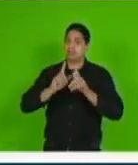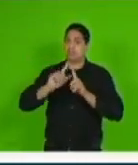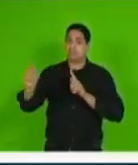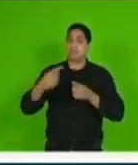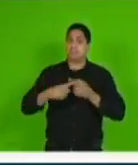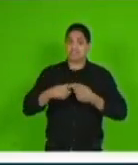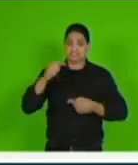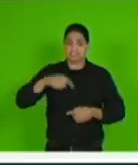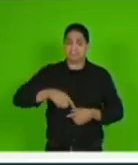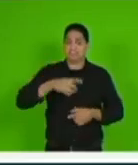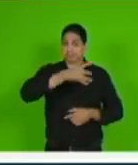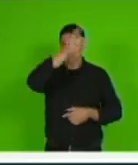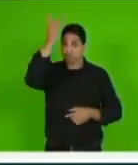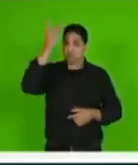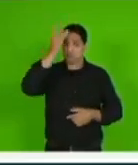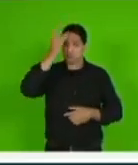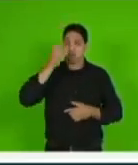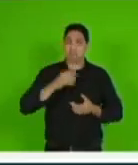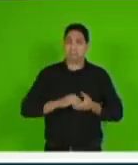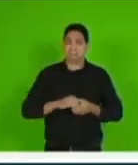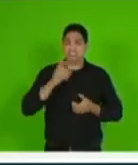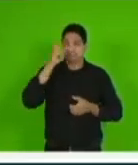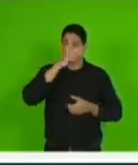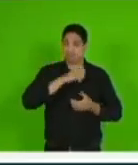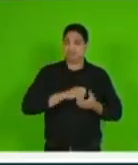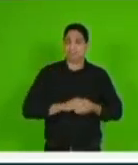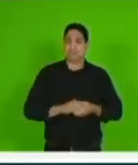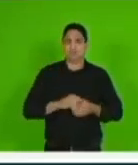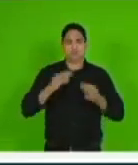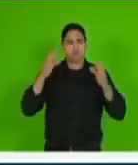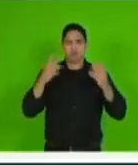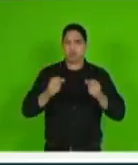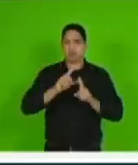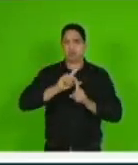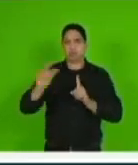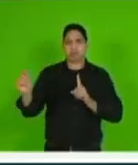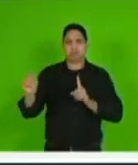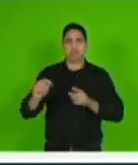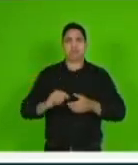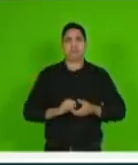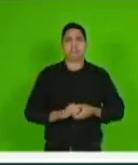So which verse speaks about the reasons for his foolishness?